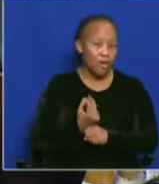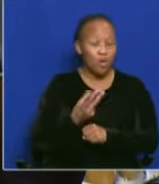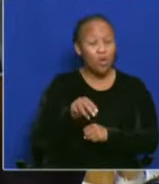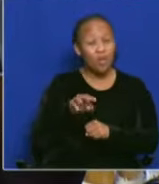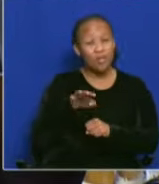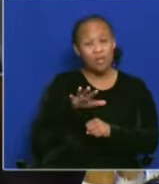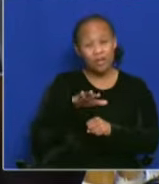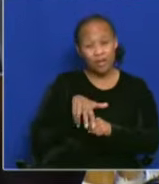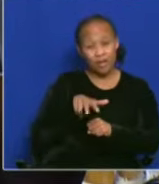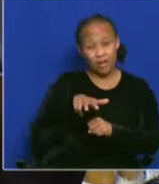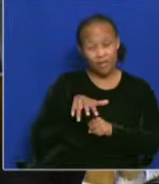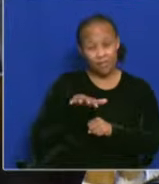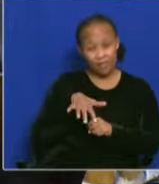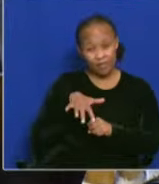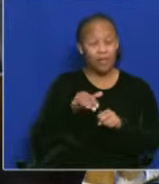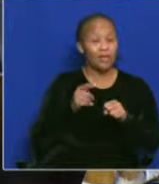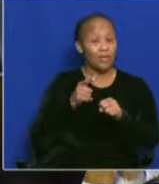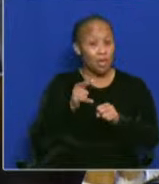Sayed and Phillips.